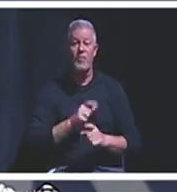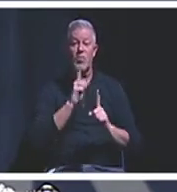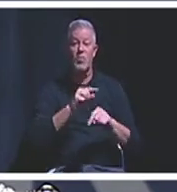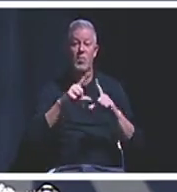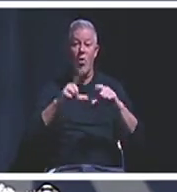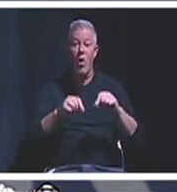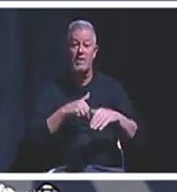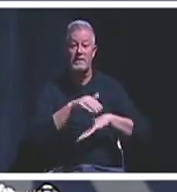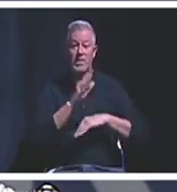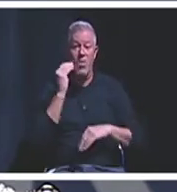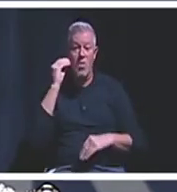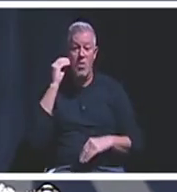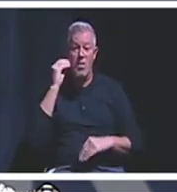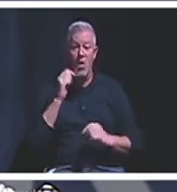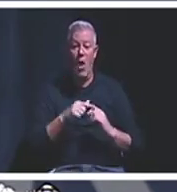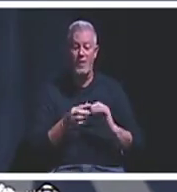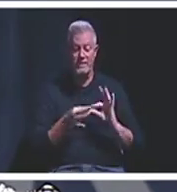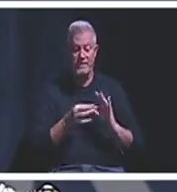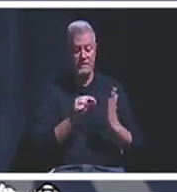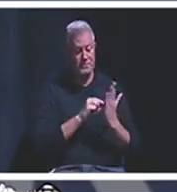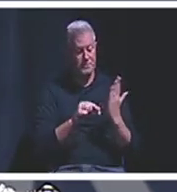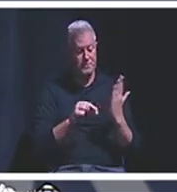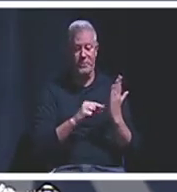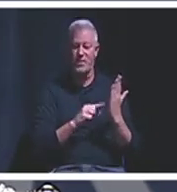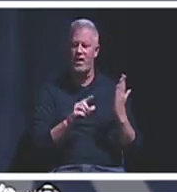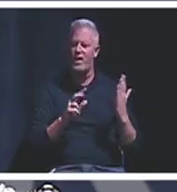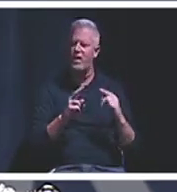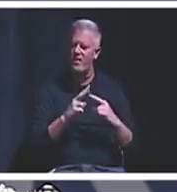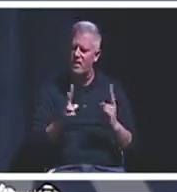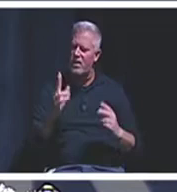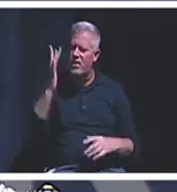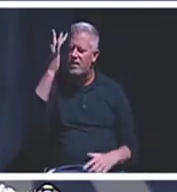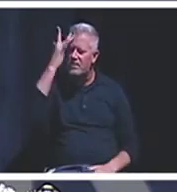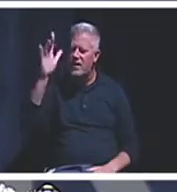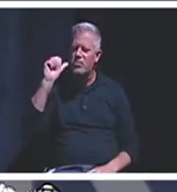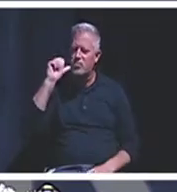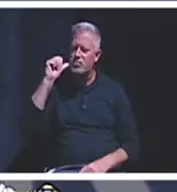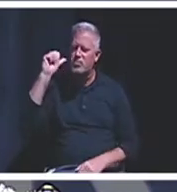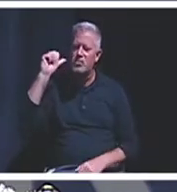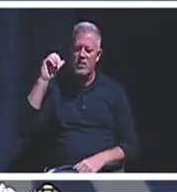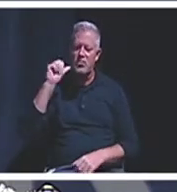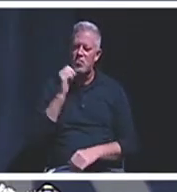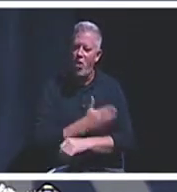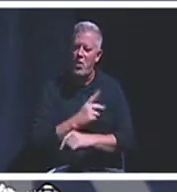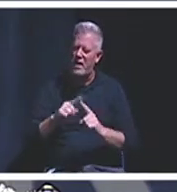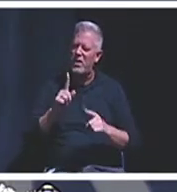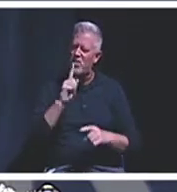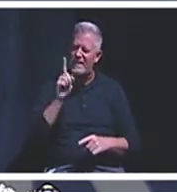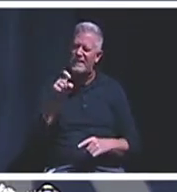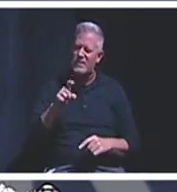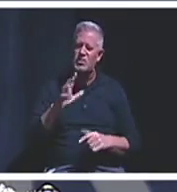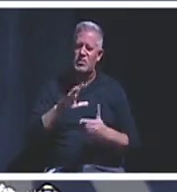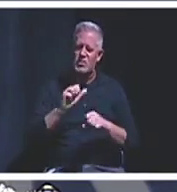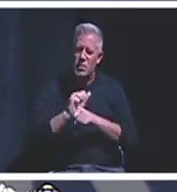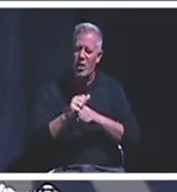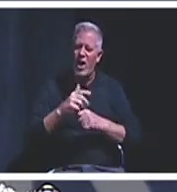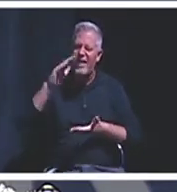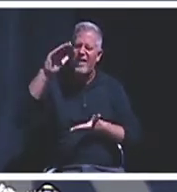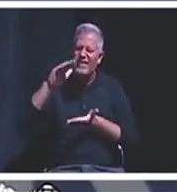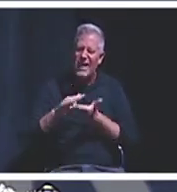home, it always read a message like, "Very intelligent daughter you have, but she really needs to work on being a little less